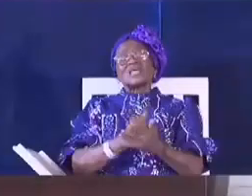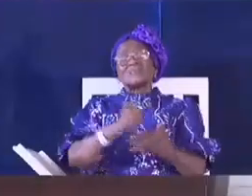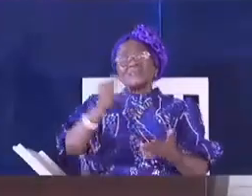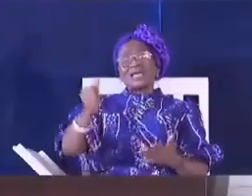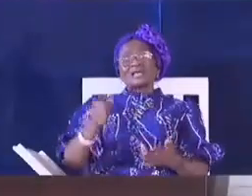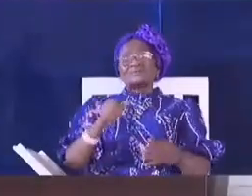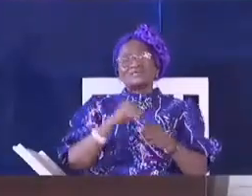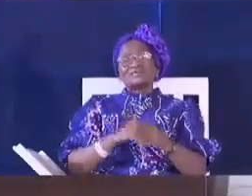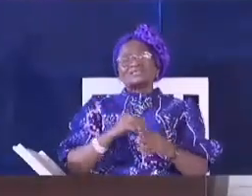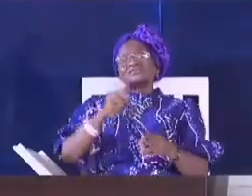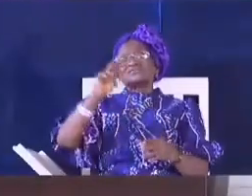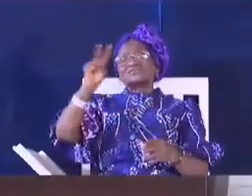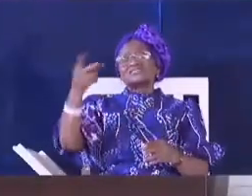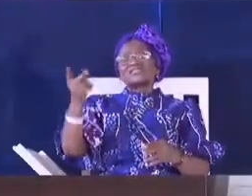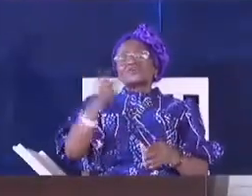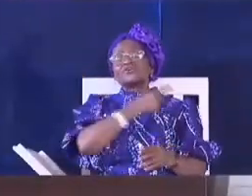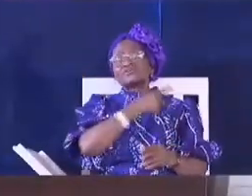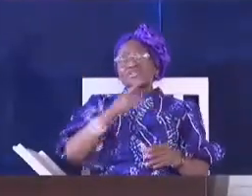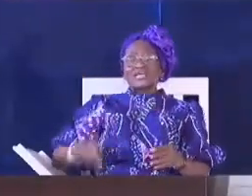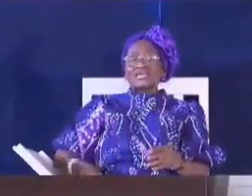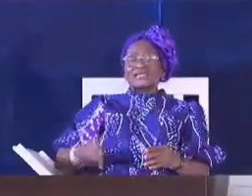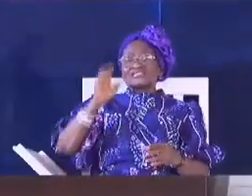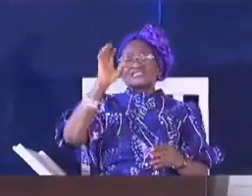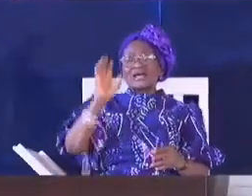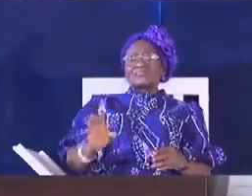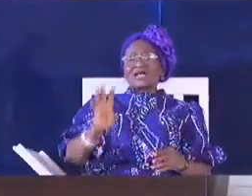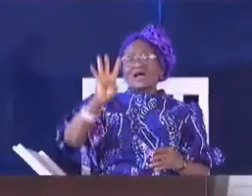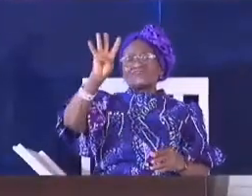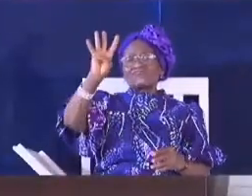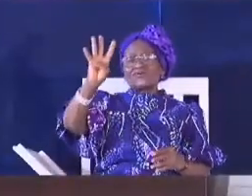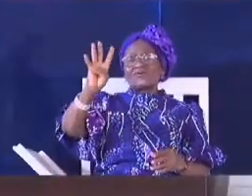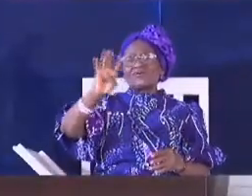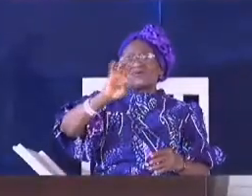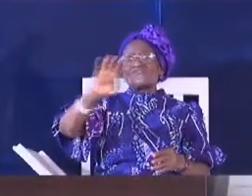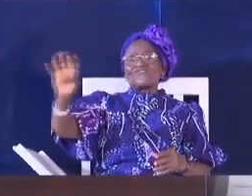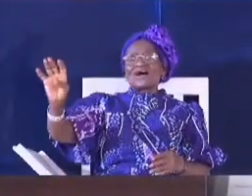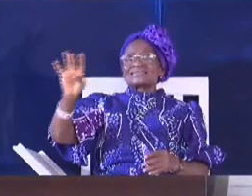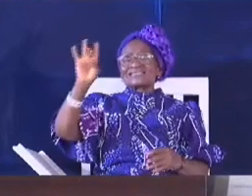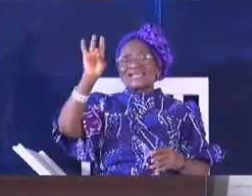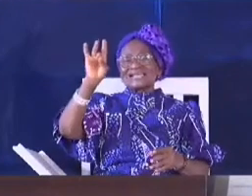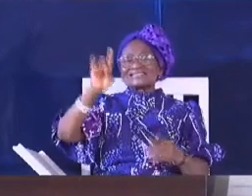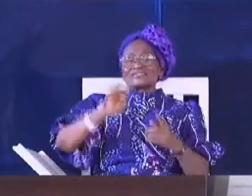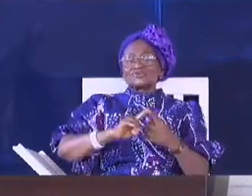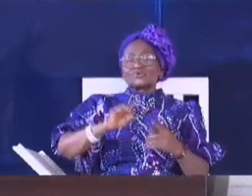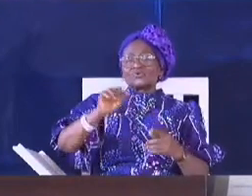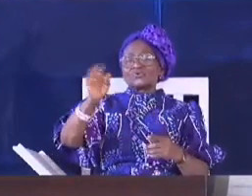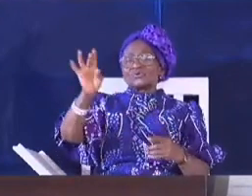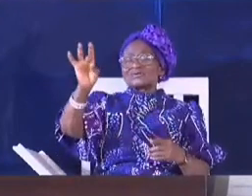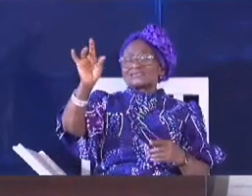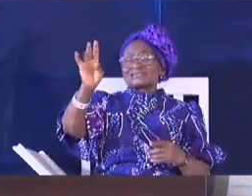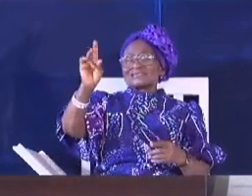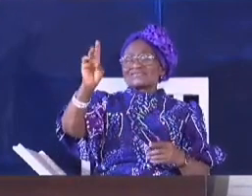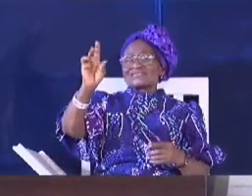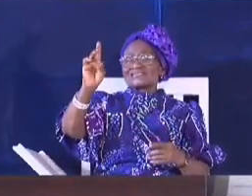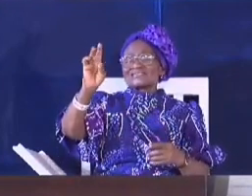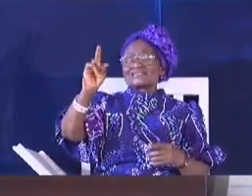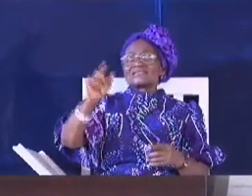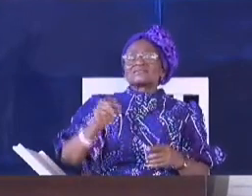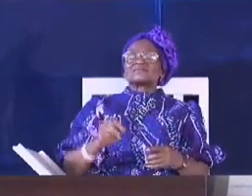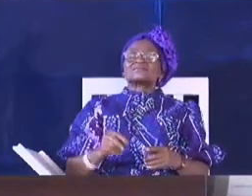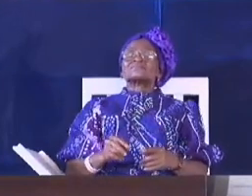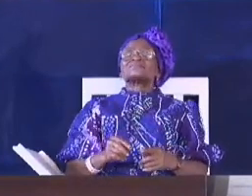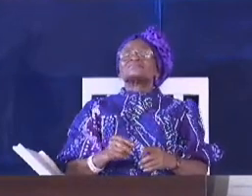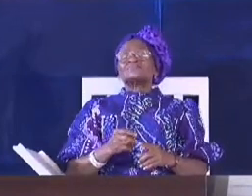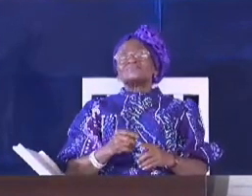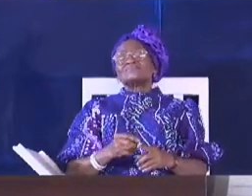In 2 Kings chapter 4, verse 8 to 17, 2 Kings chapter 4, from verse 8